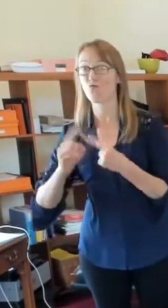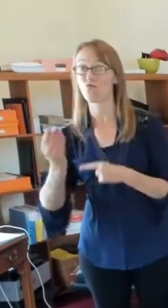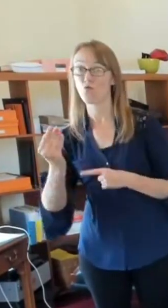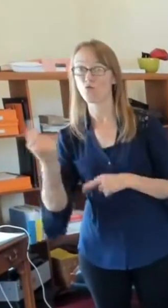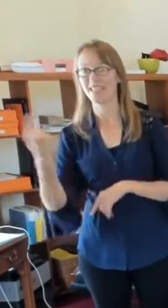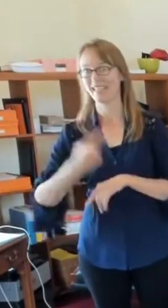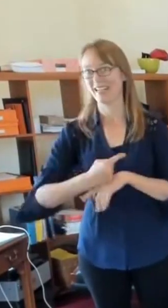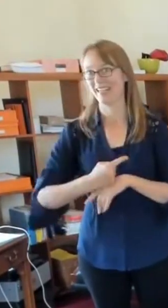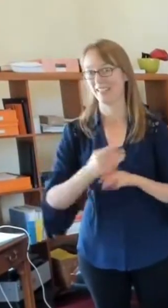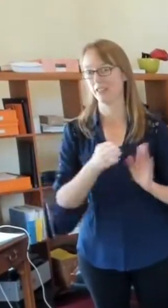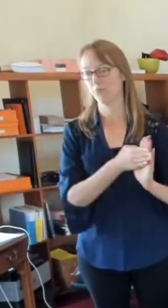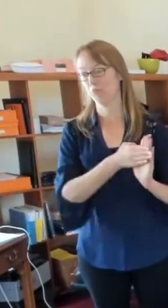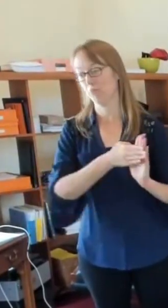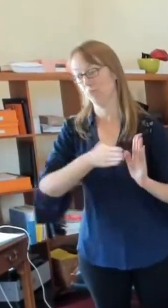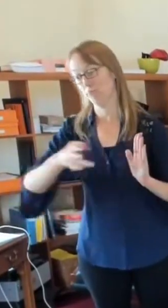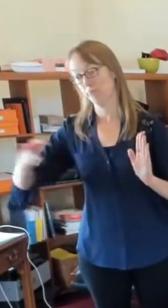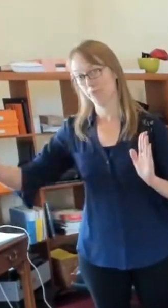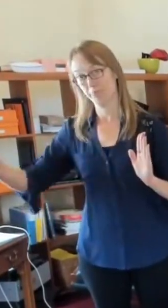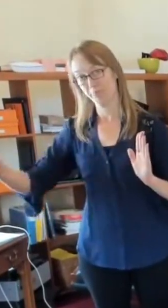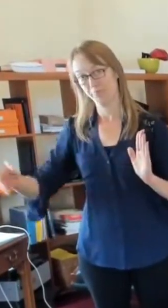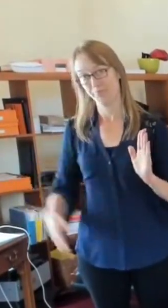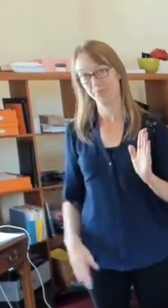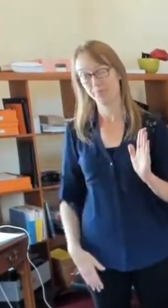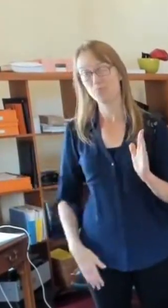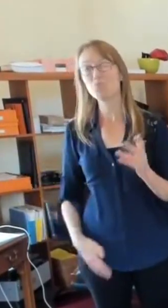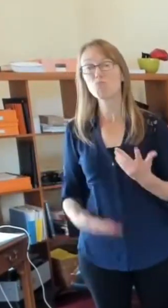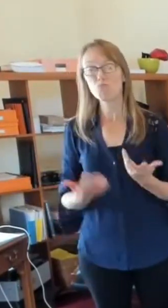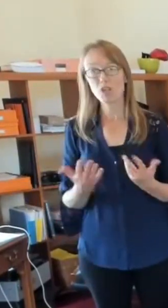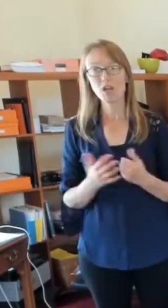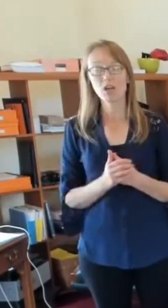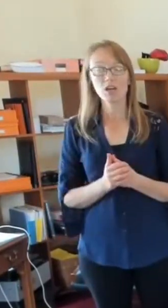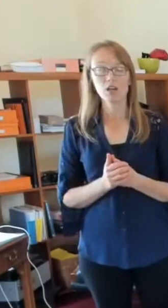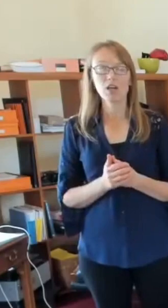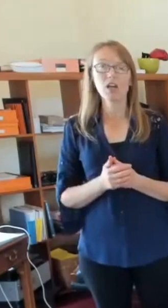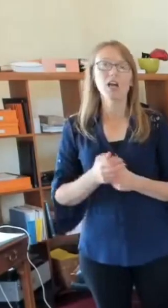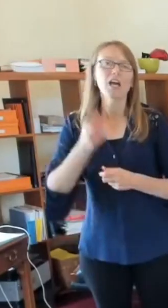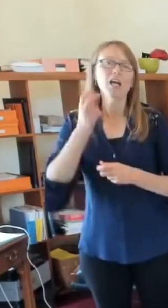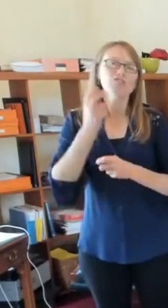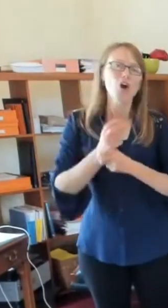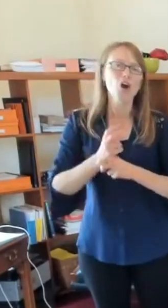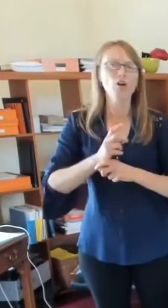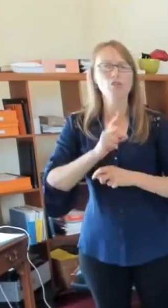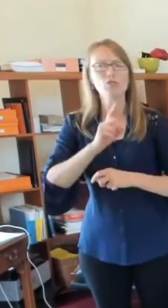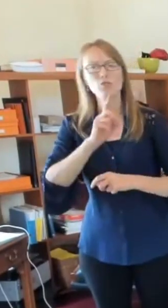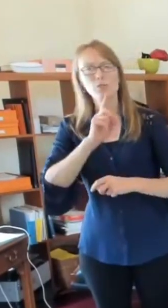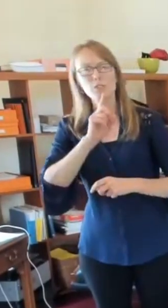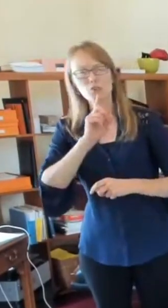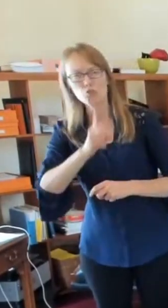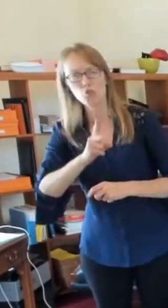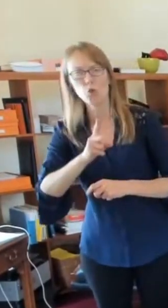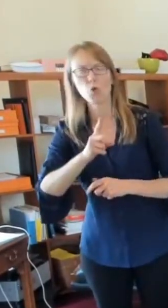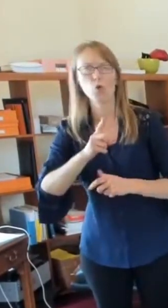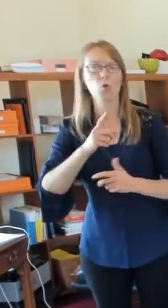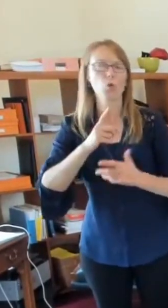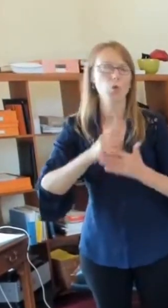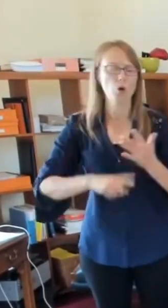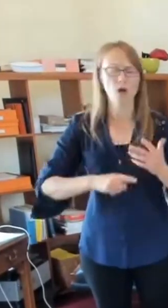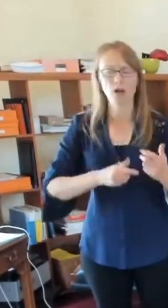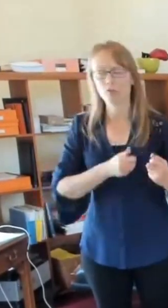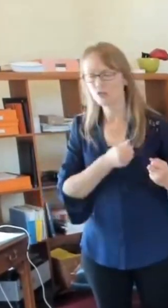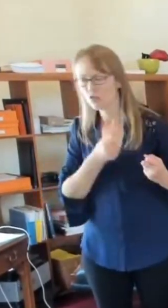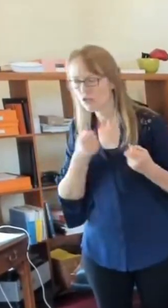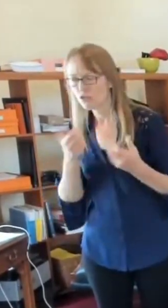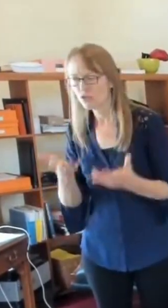an accumulation of things that we're hoping that drive the numbers down. Today, what was our number? Our new number